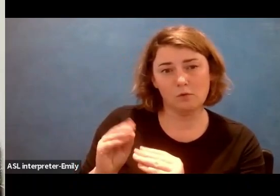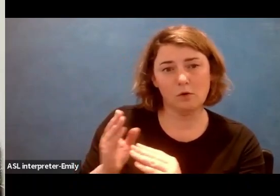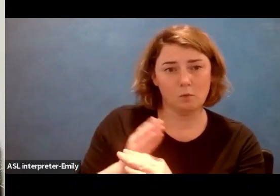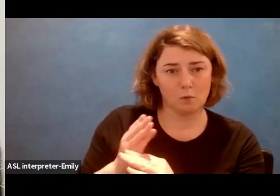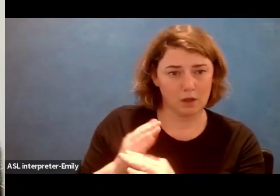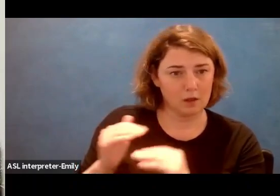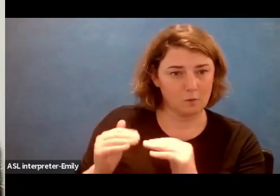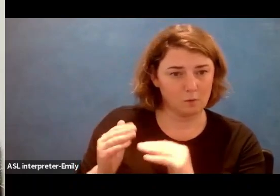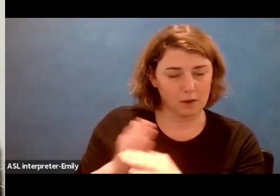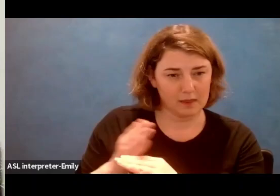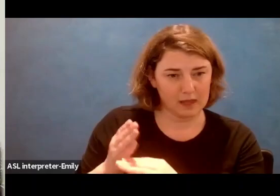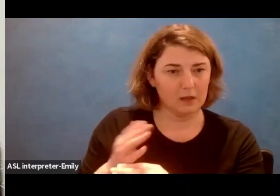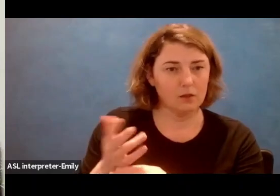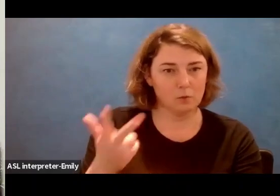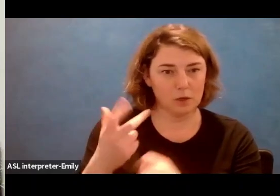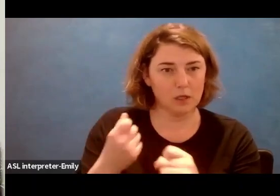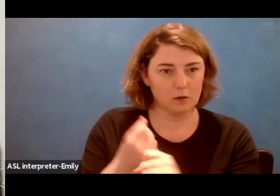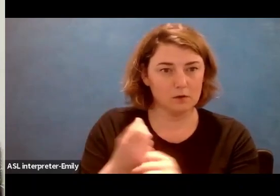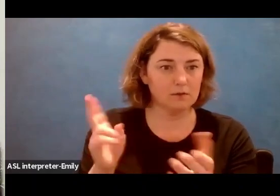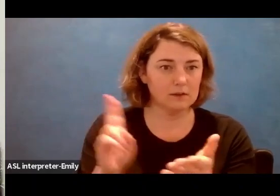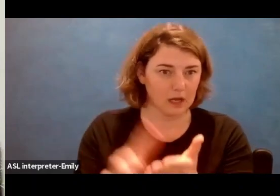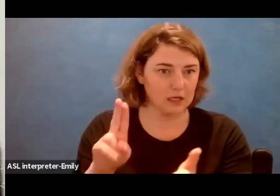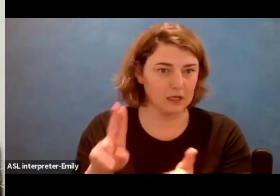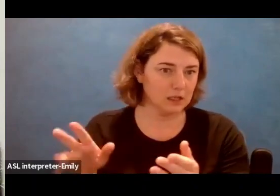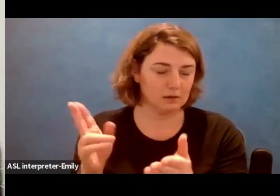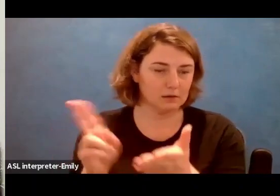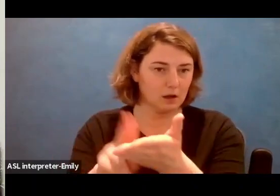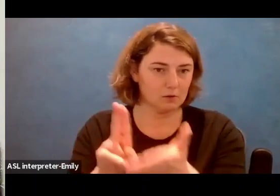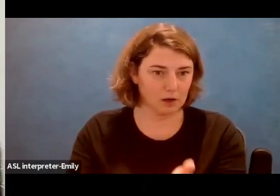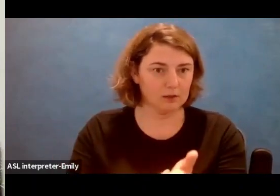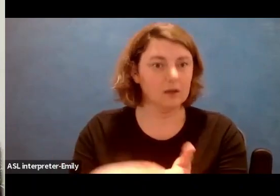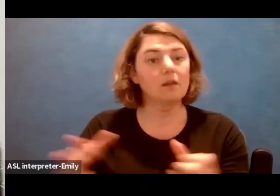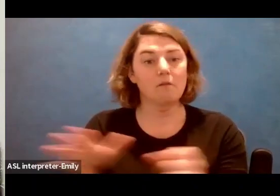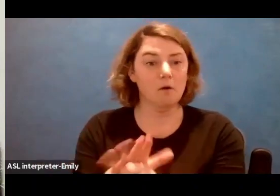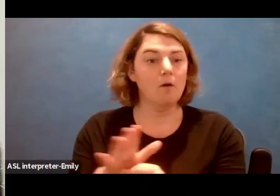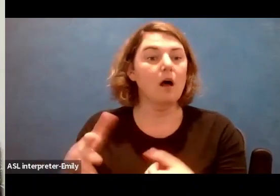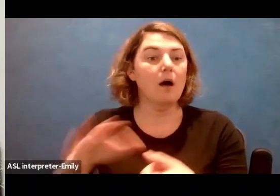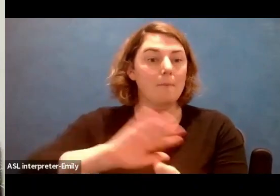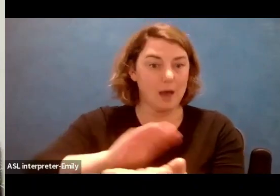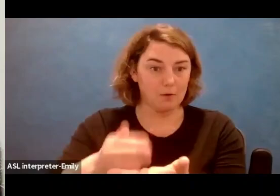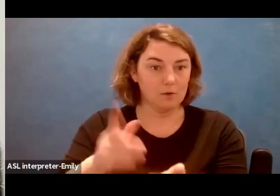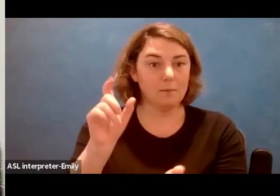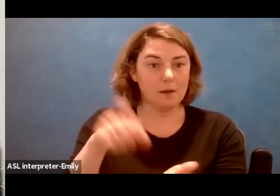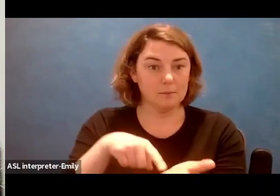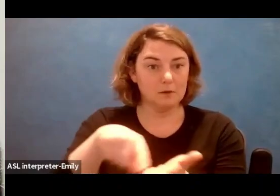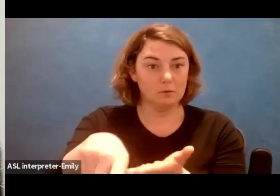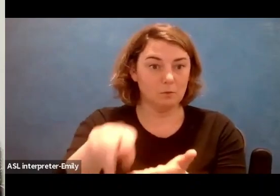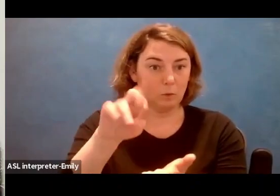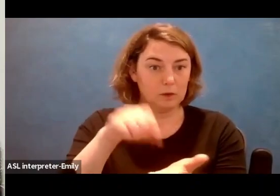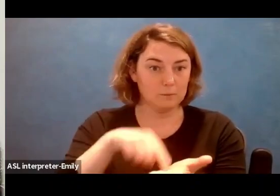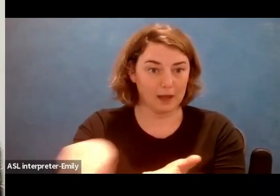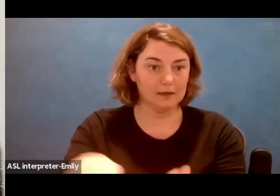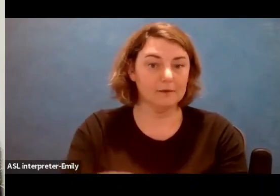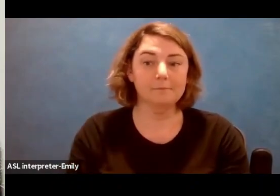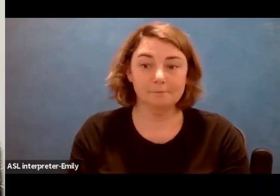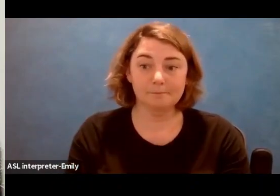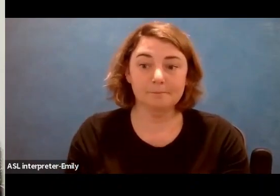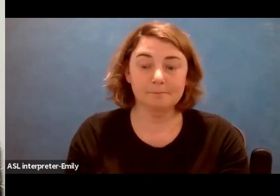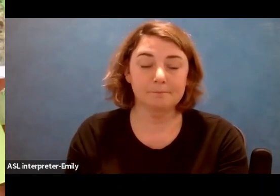the grant contract. The full amount of the grant must be repaid. So you can go to the next